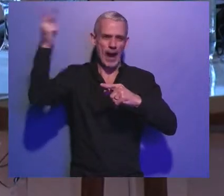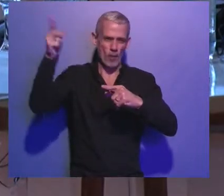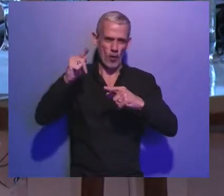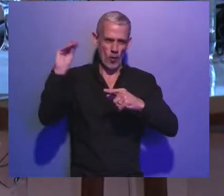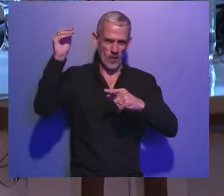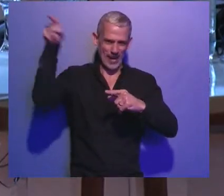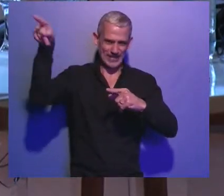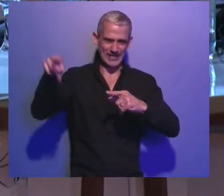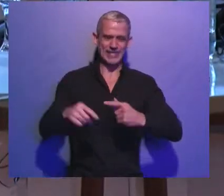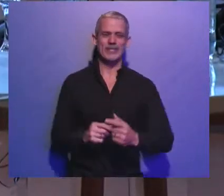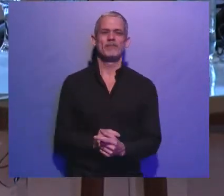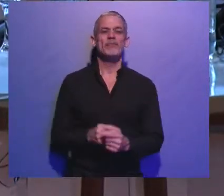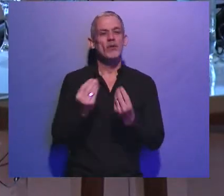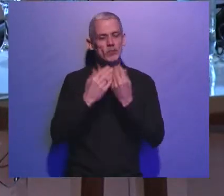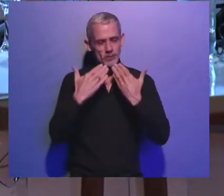Sao Paulo, Brazil.